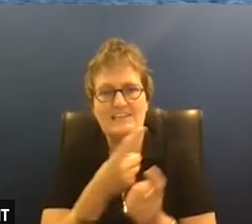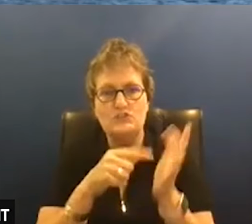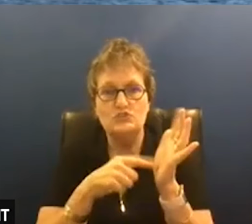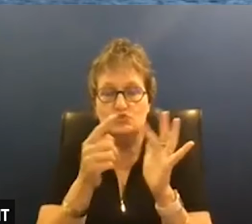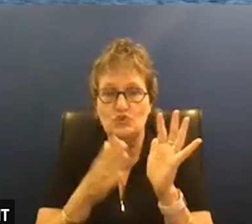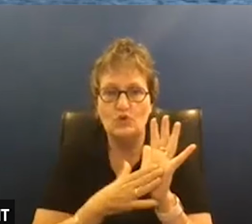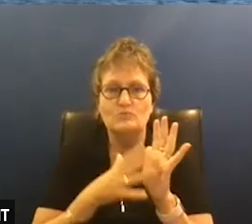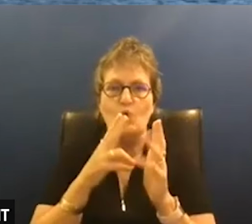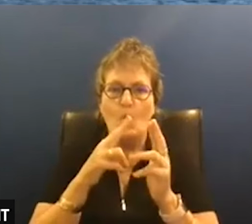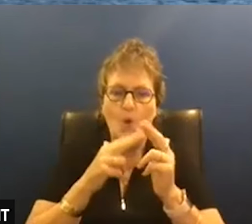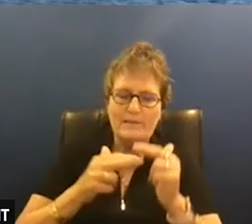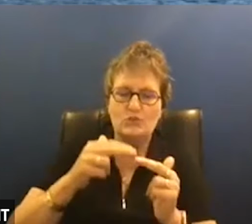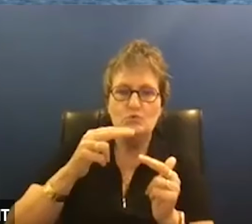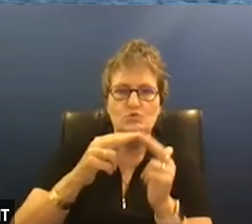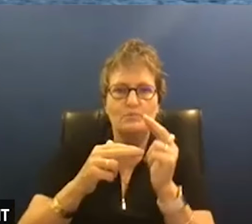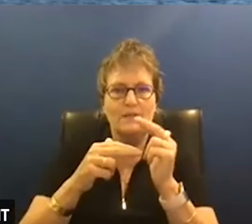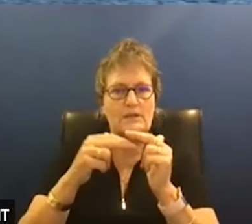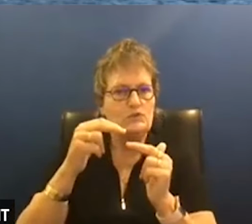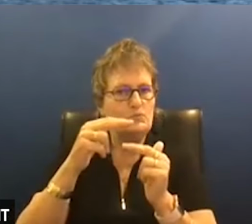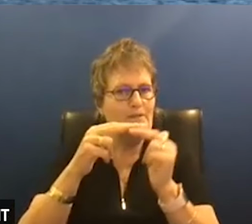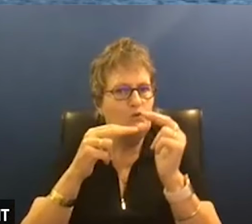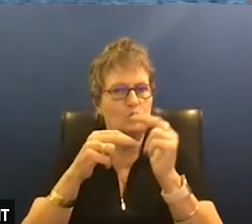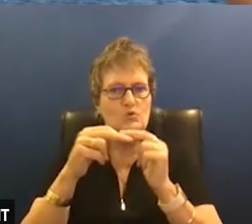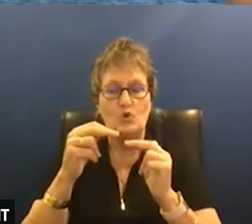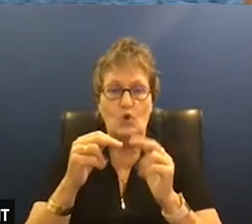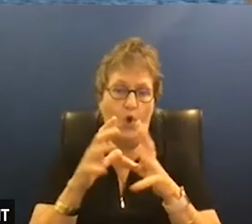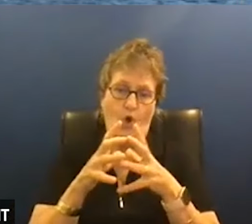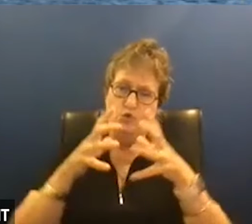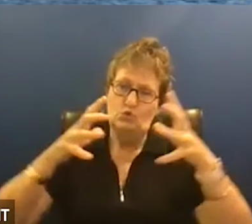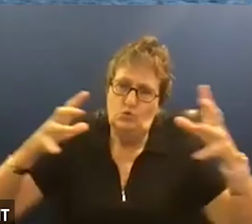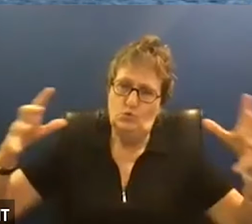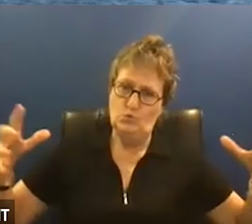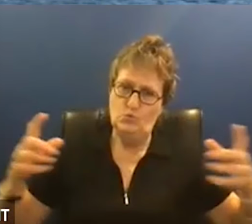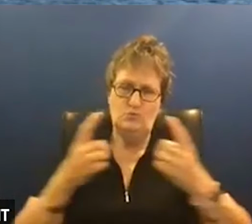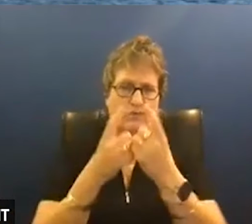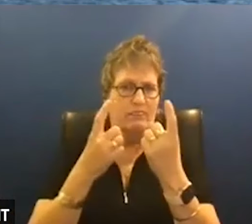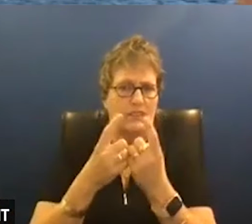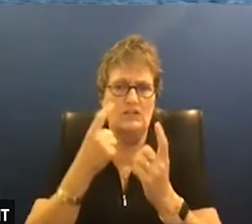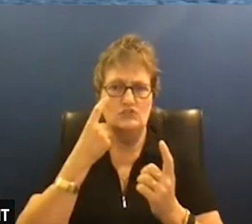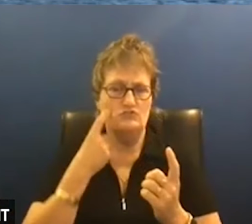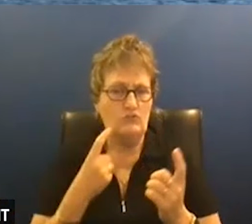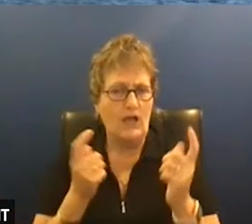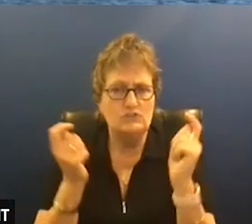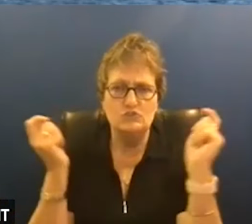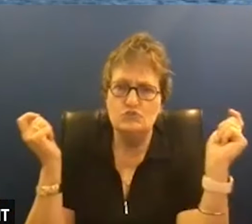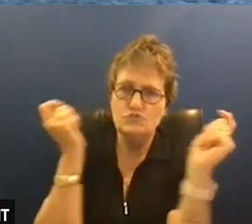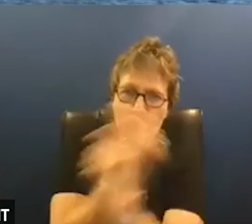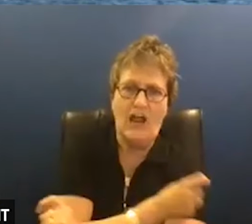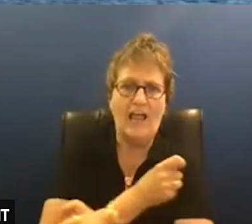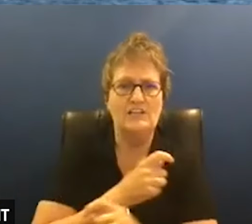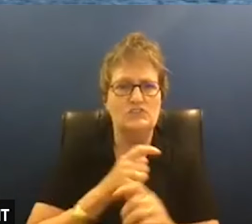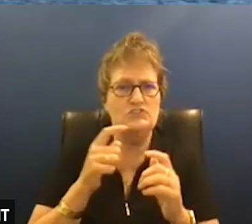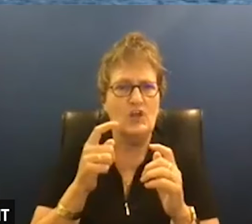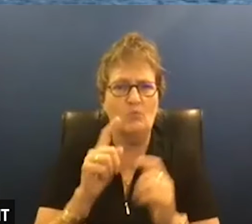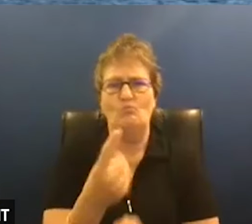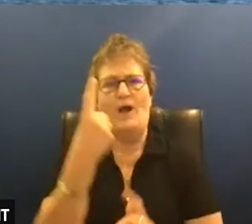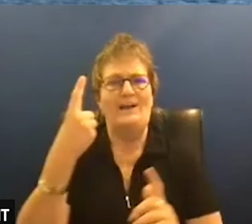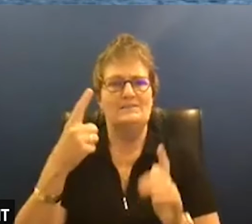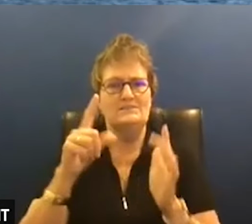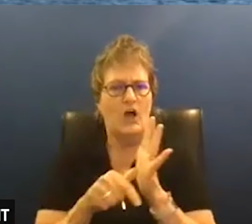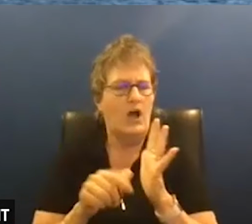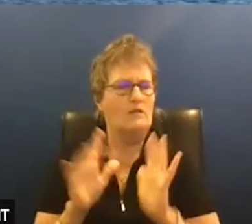go without making it some huge boulder that I'm trying to lift up and carry around with everything else I'm doing.